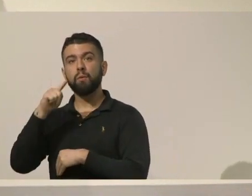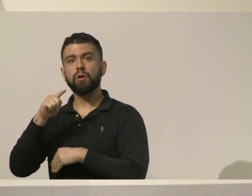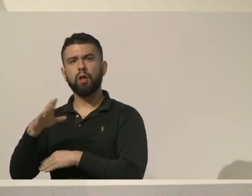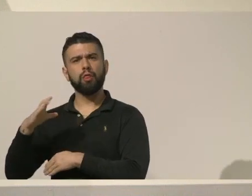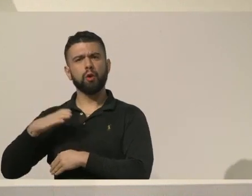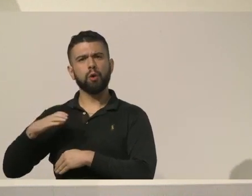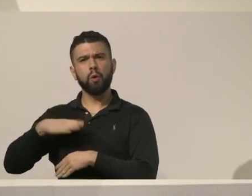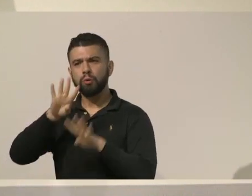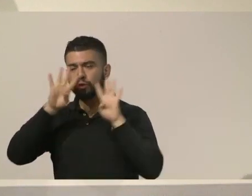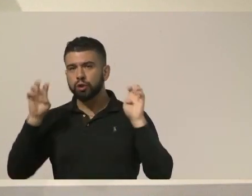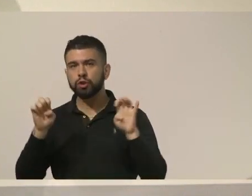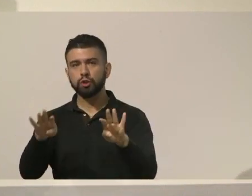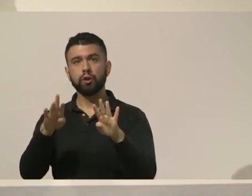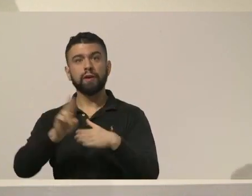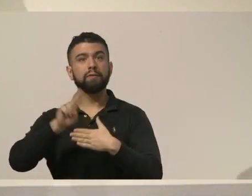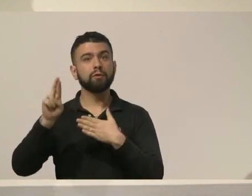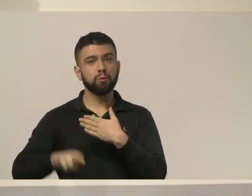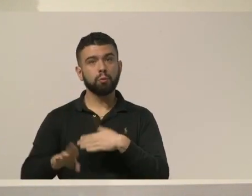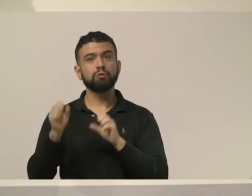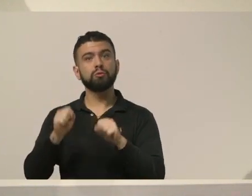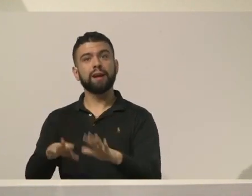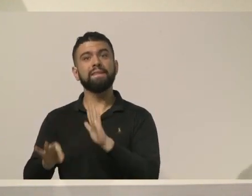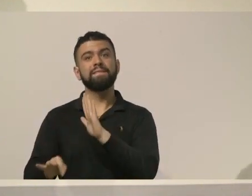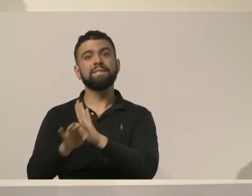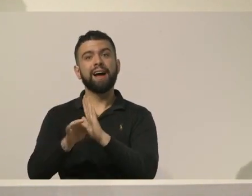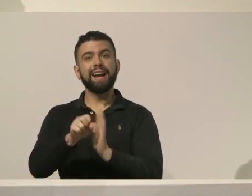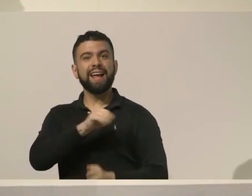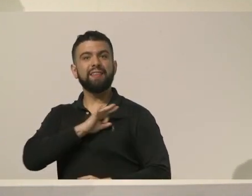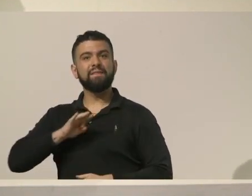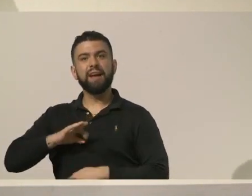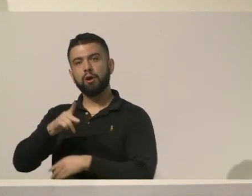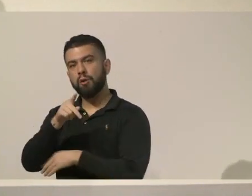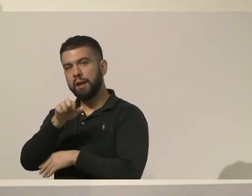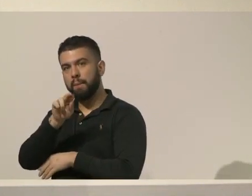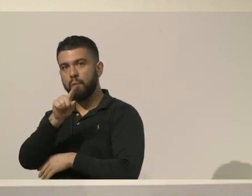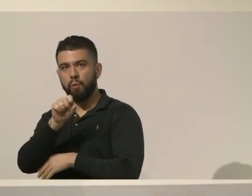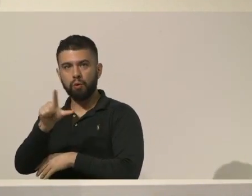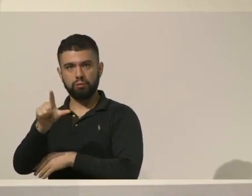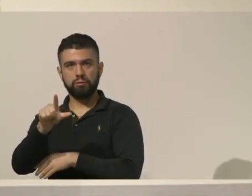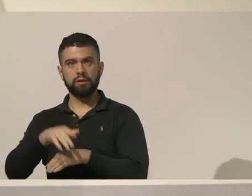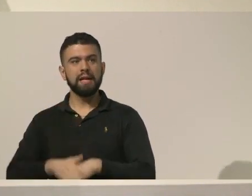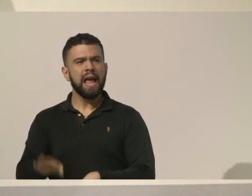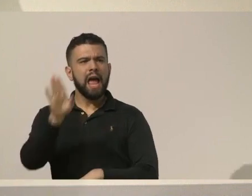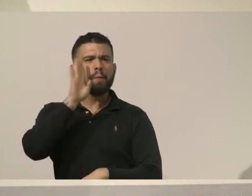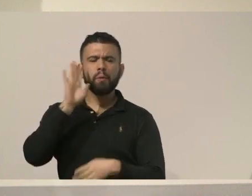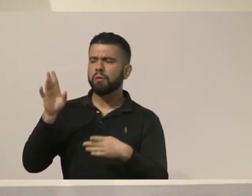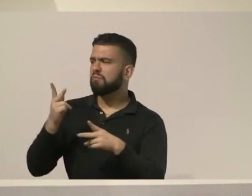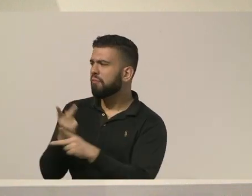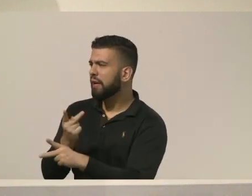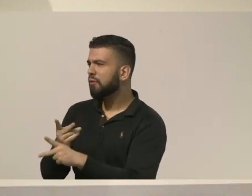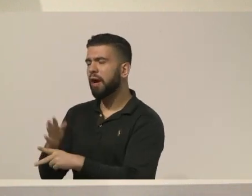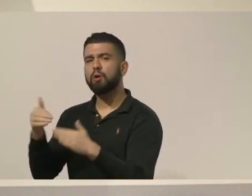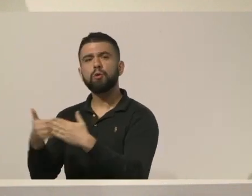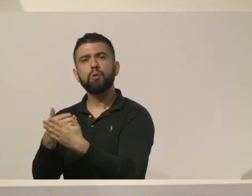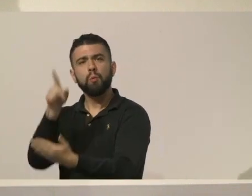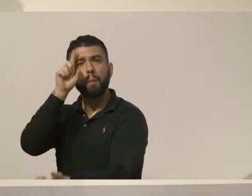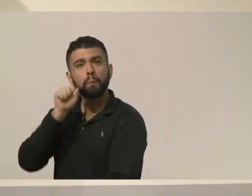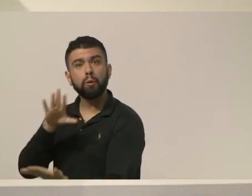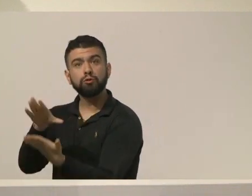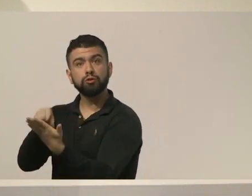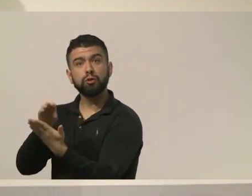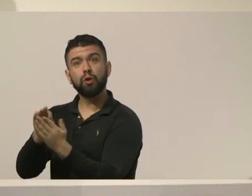now find in the faculty portal, and we will find other ways to learn from staff about their needs and